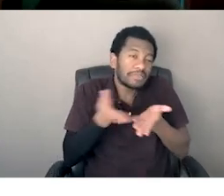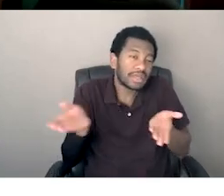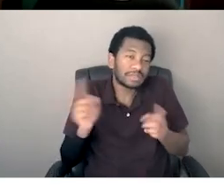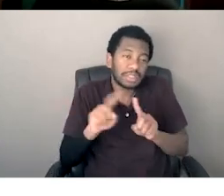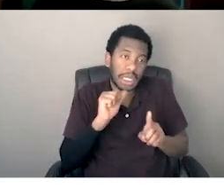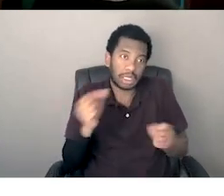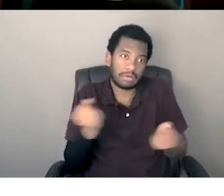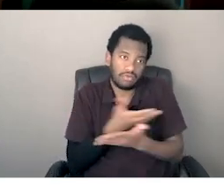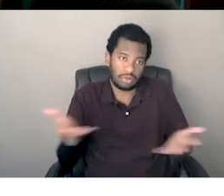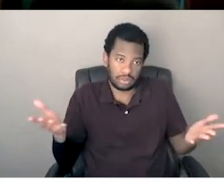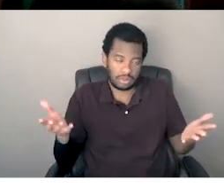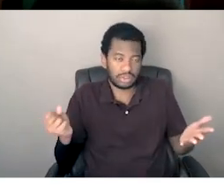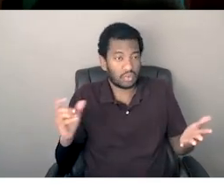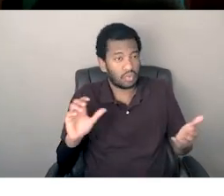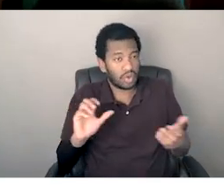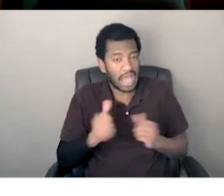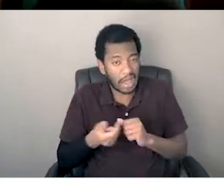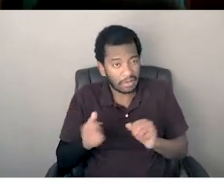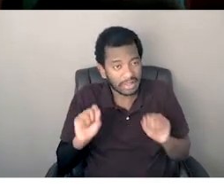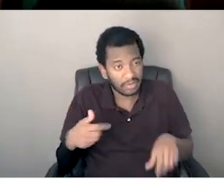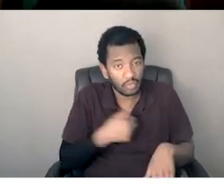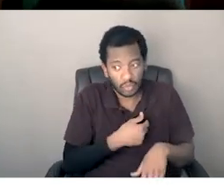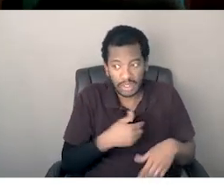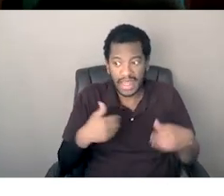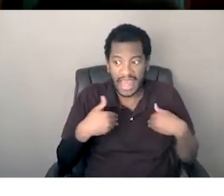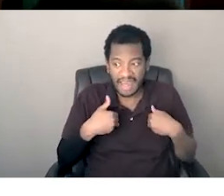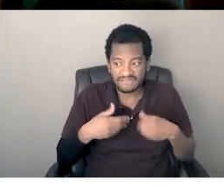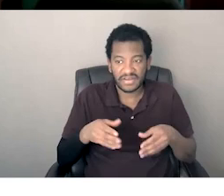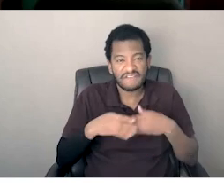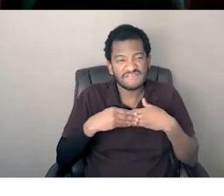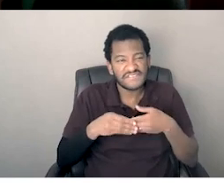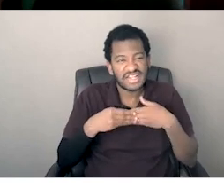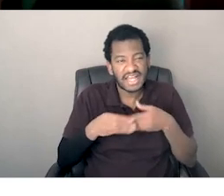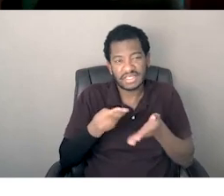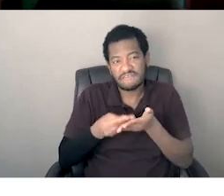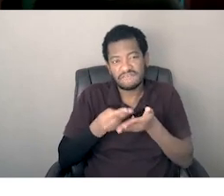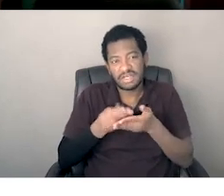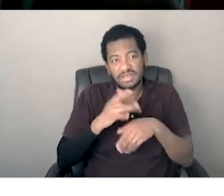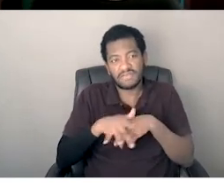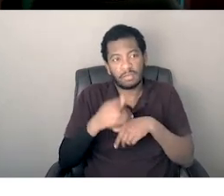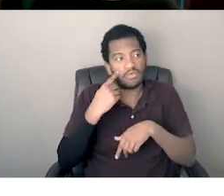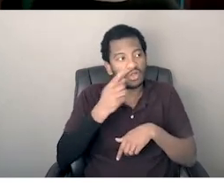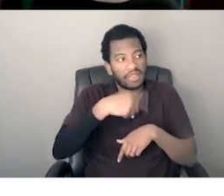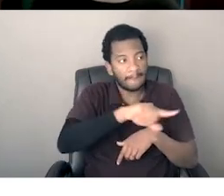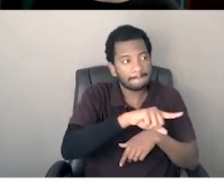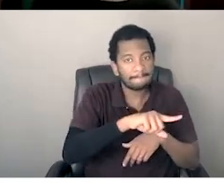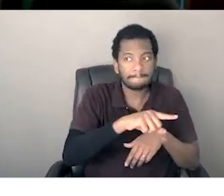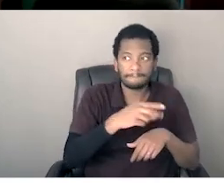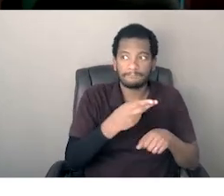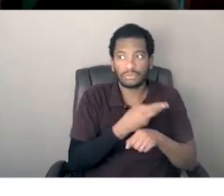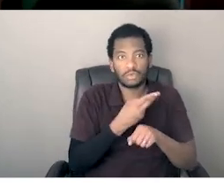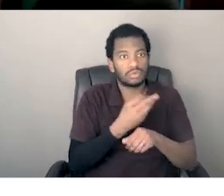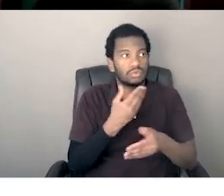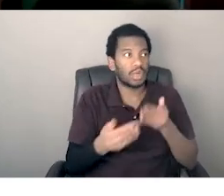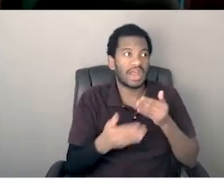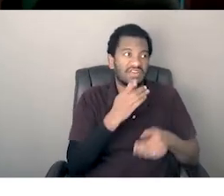require flex funds to be available, to be used for people with whatever comes up?